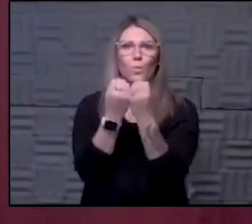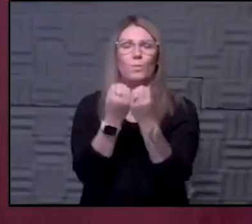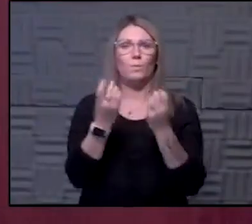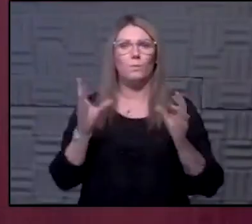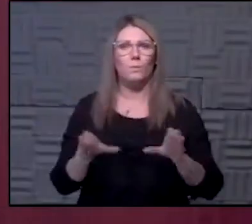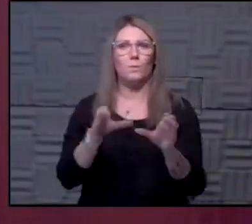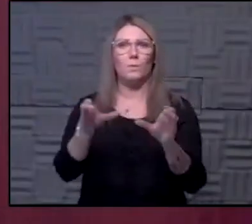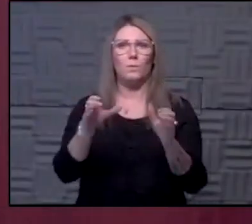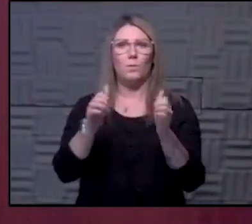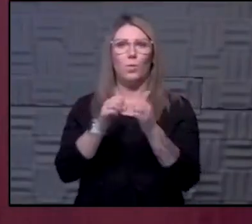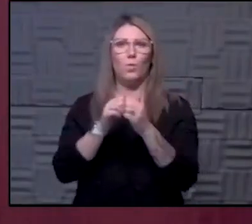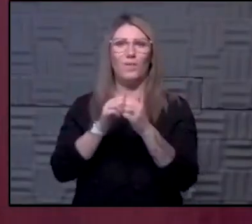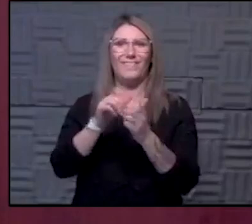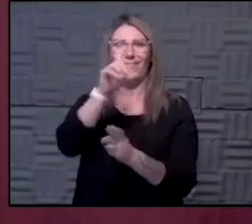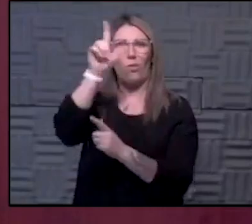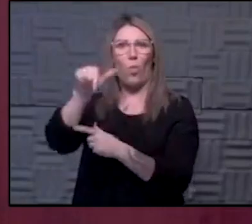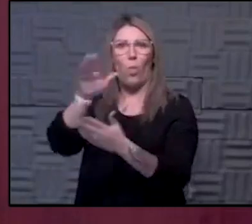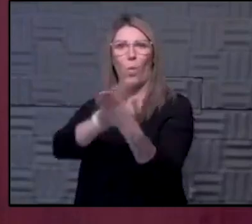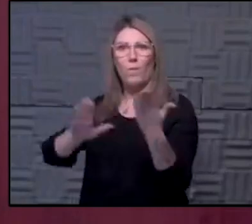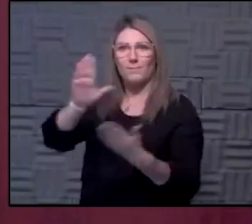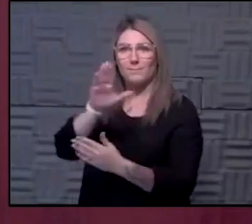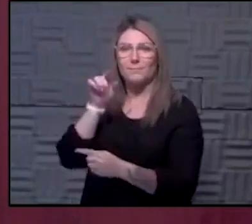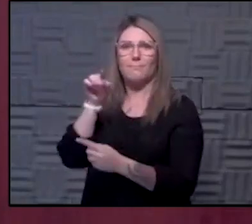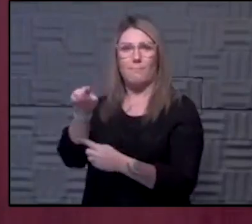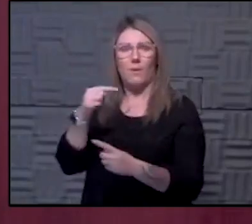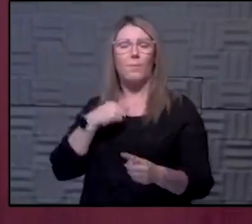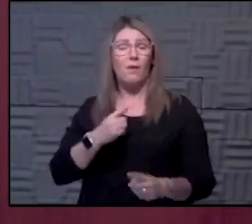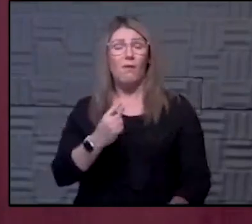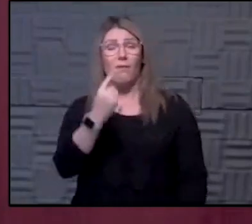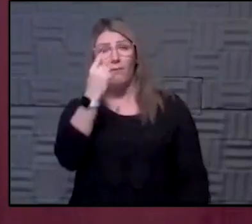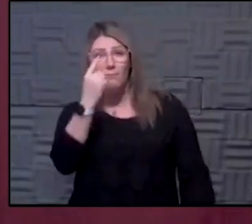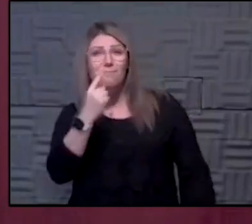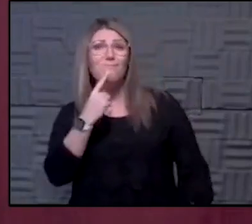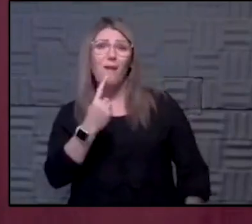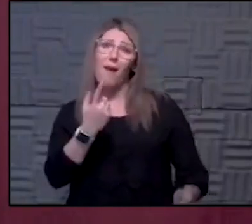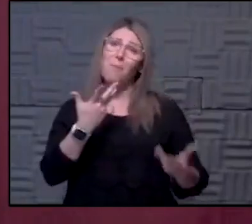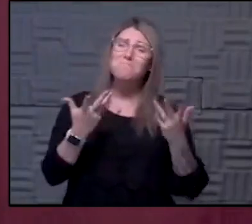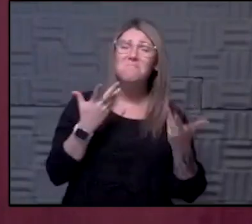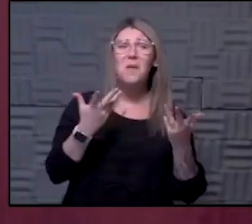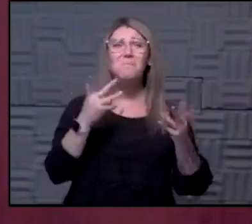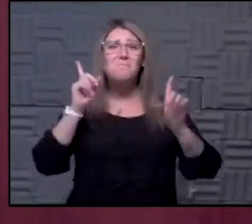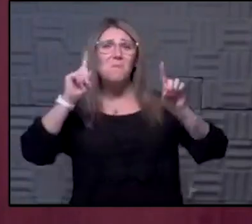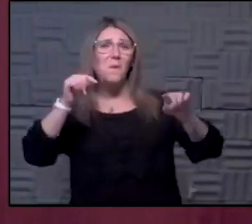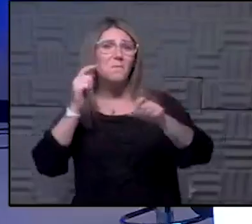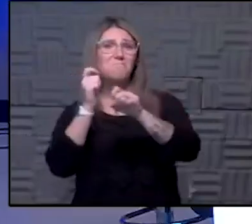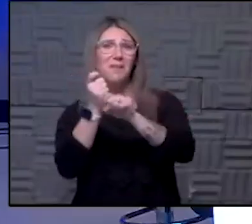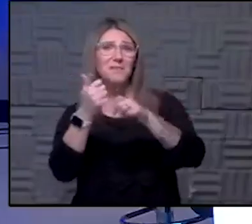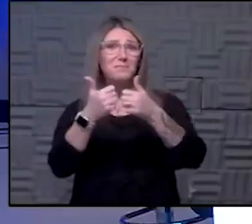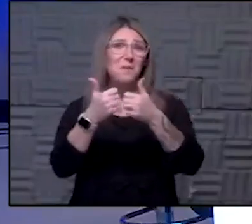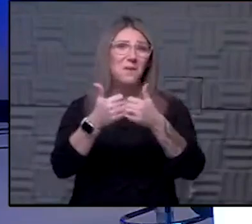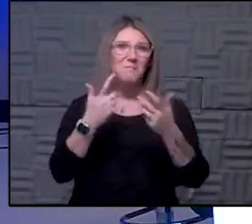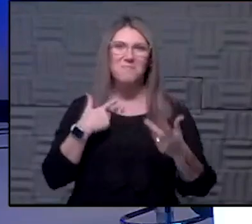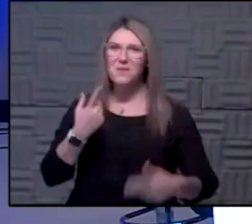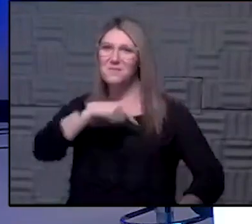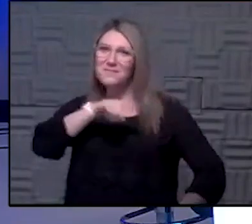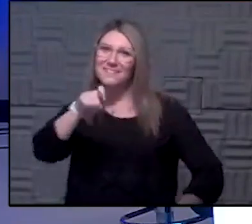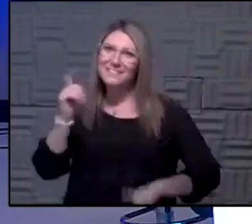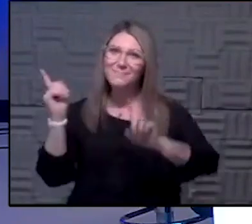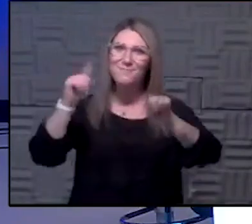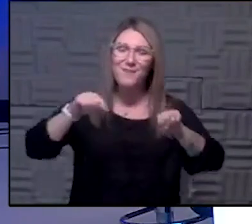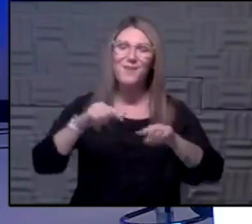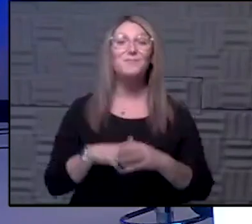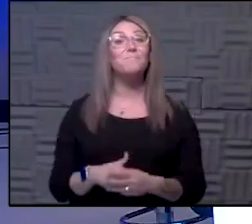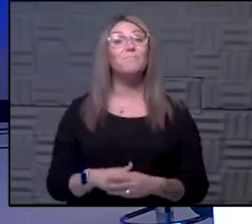with on the Lawrence campus. I think I'm gonna go to a baseball game, man. I'm ready to go. Outdoors, yeah, Let's do that. All